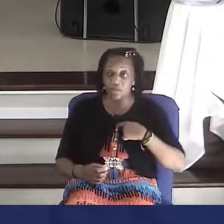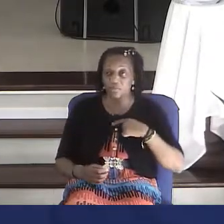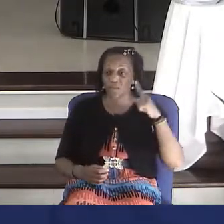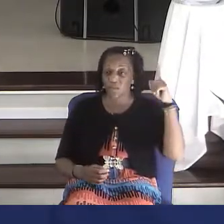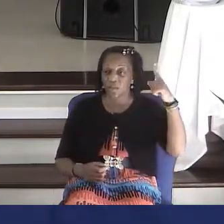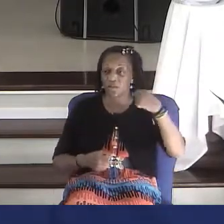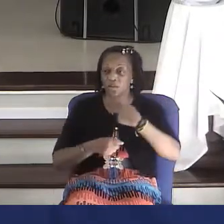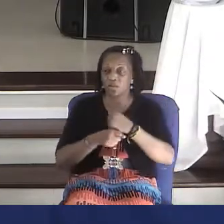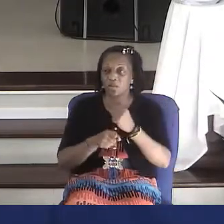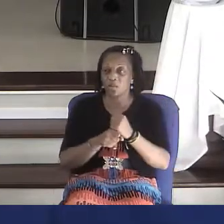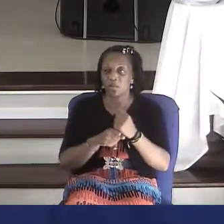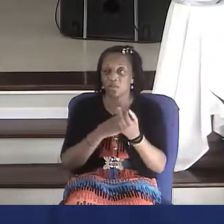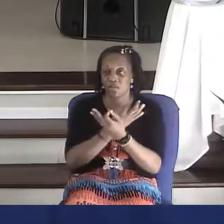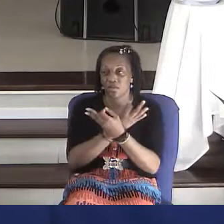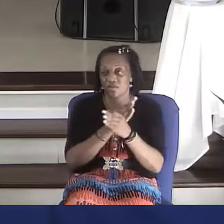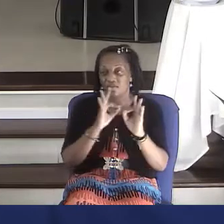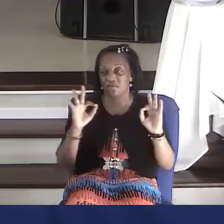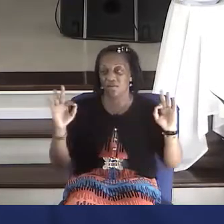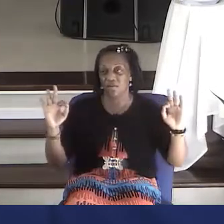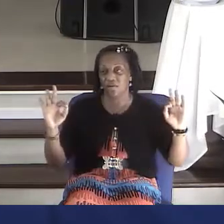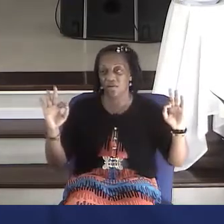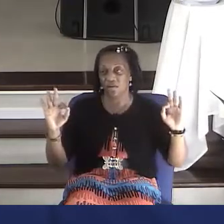you've set me free.